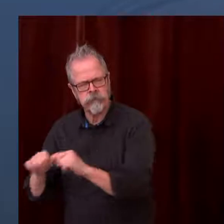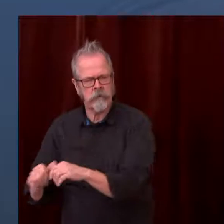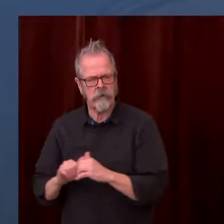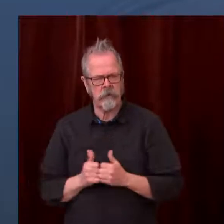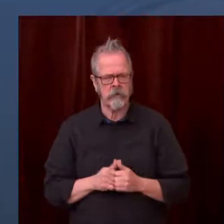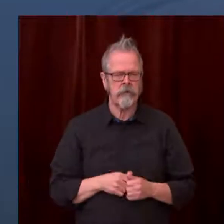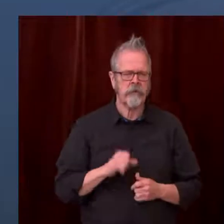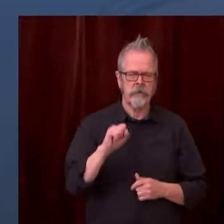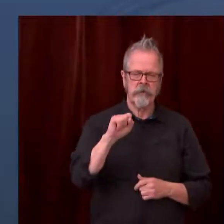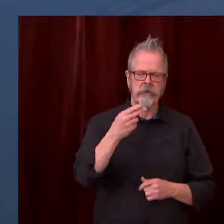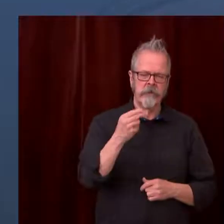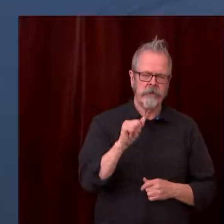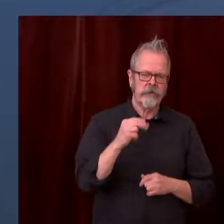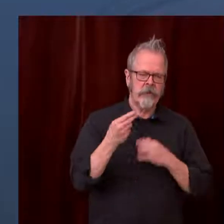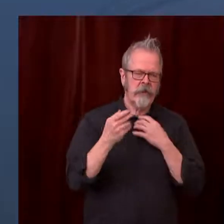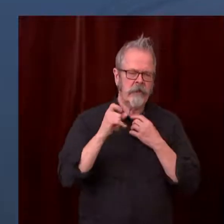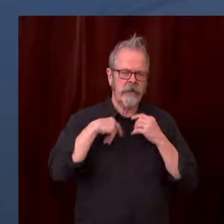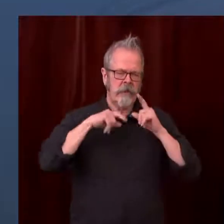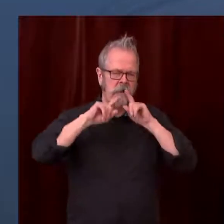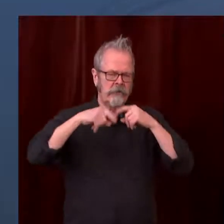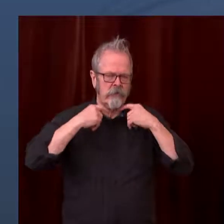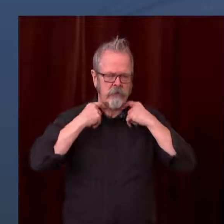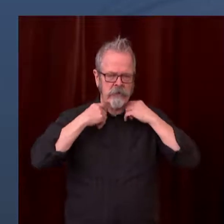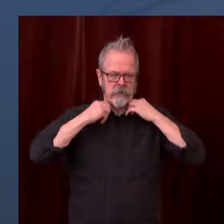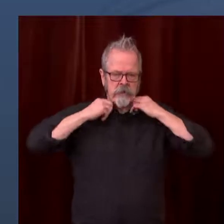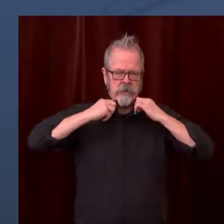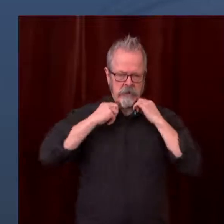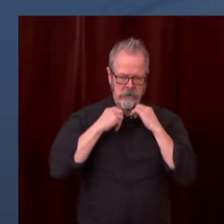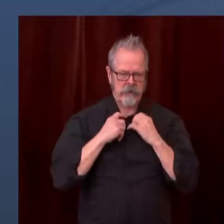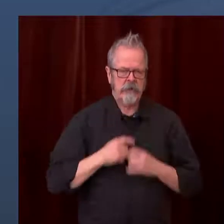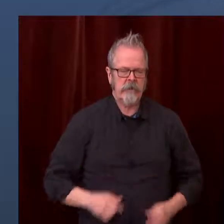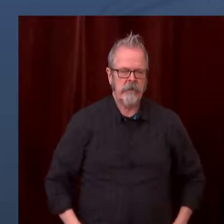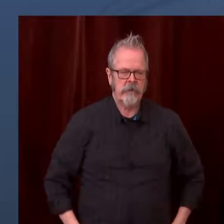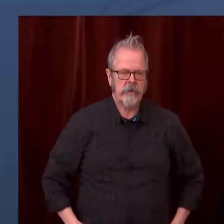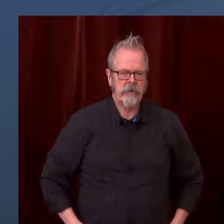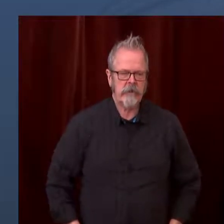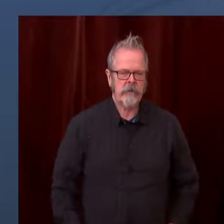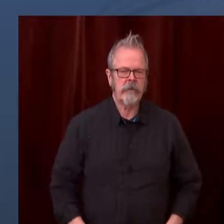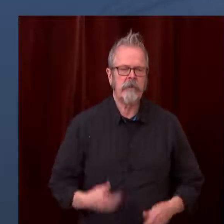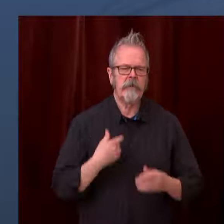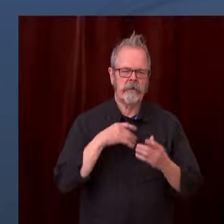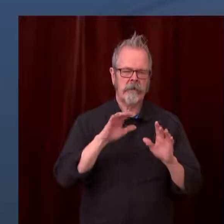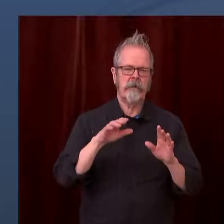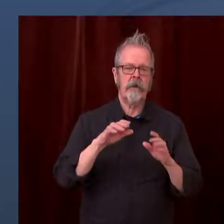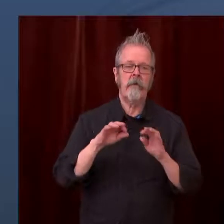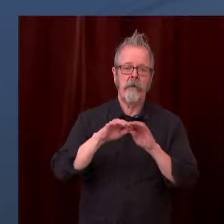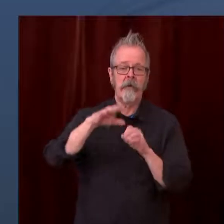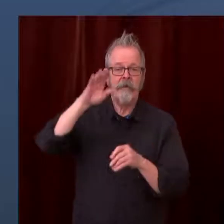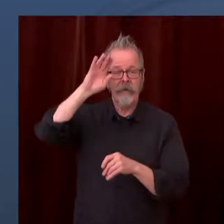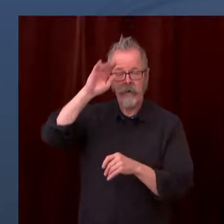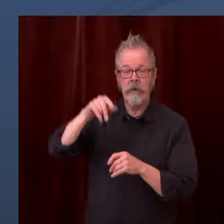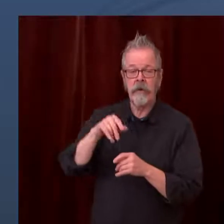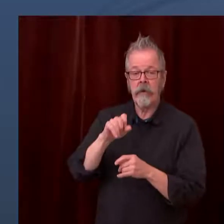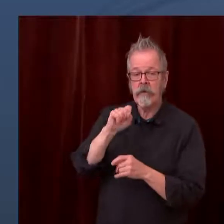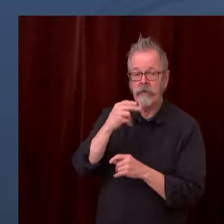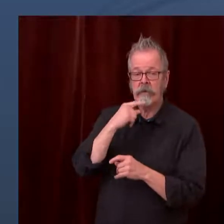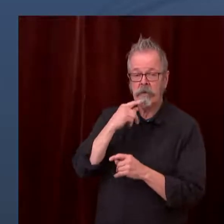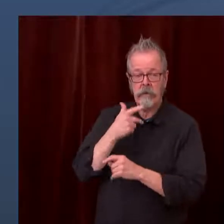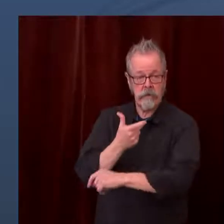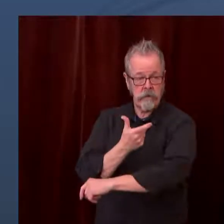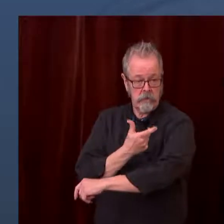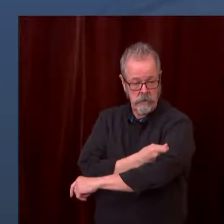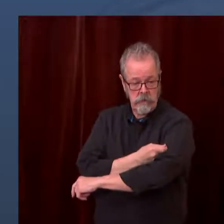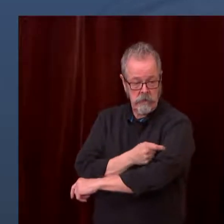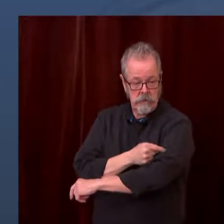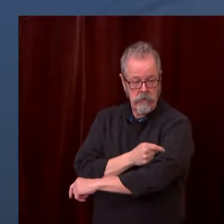the length of immunity that you get from it. And in general, we've been saying that we're anticipating